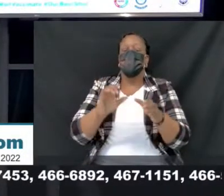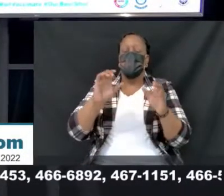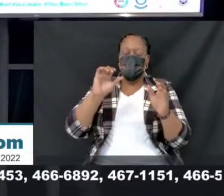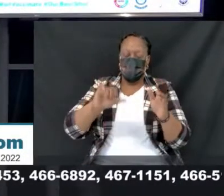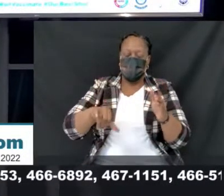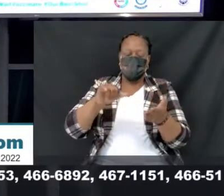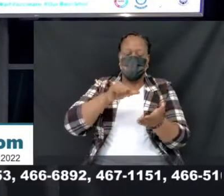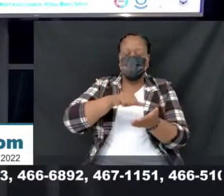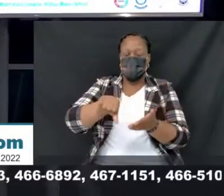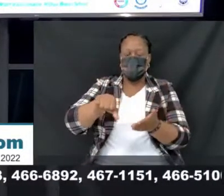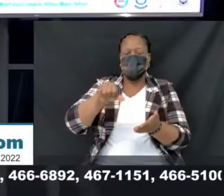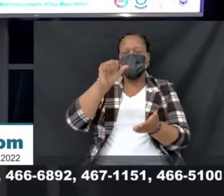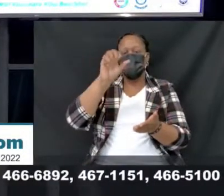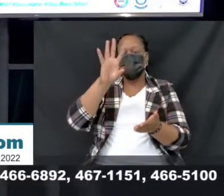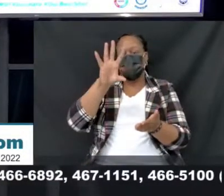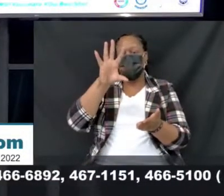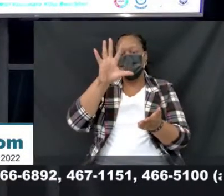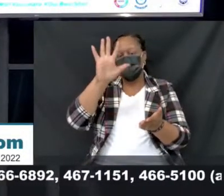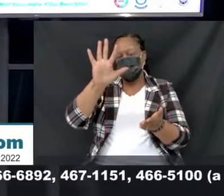to imprisonment